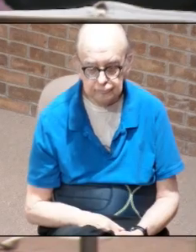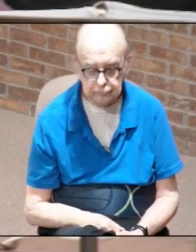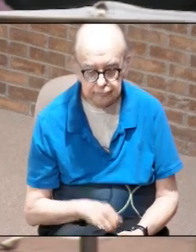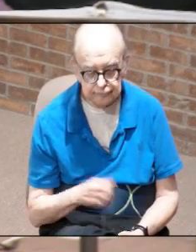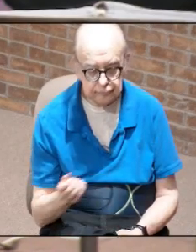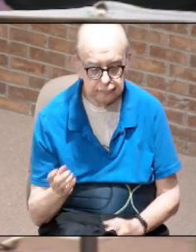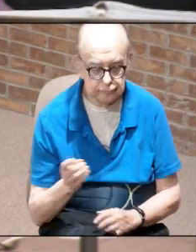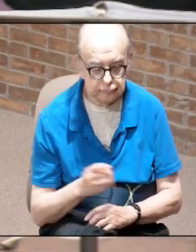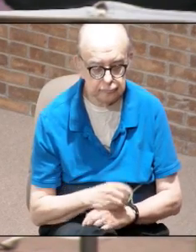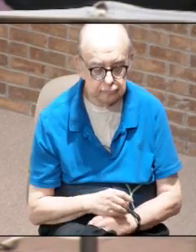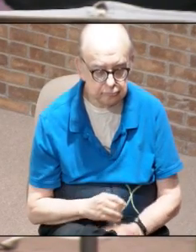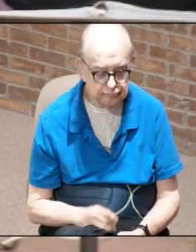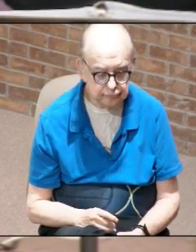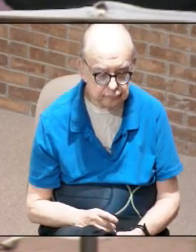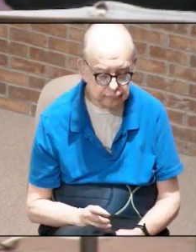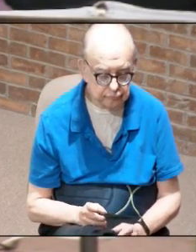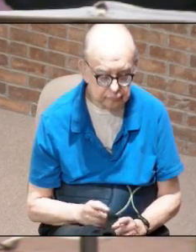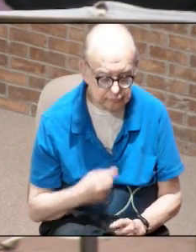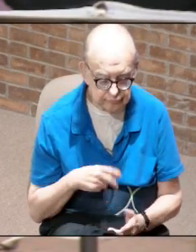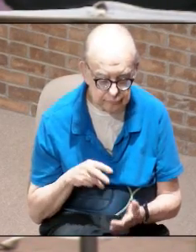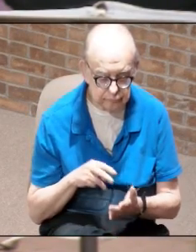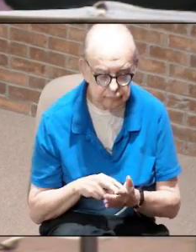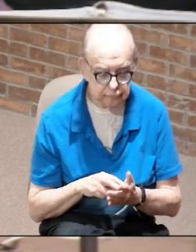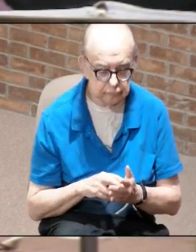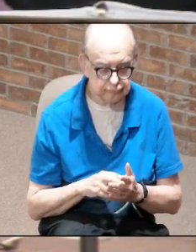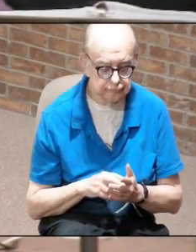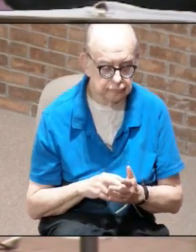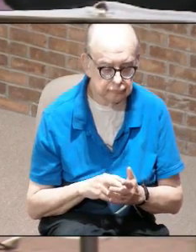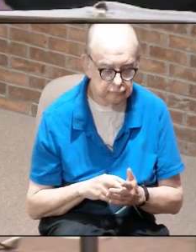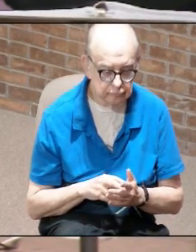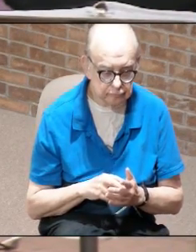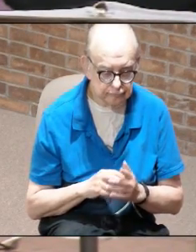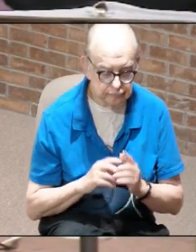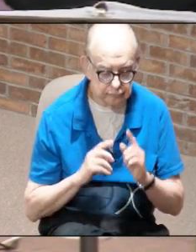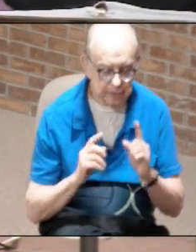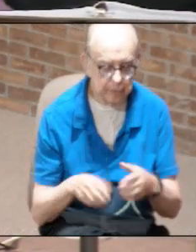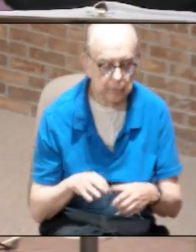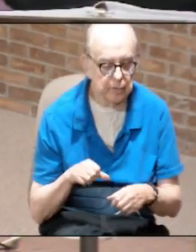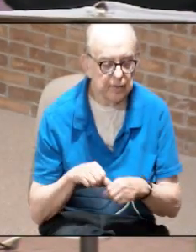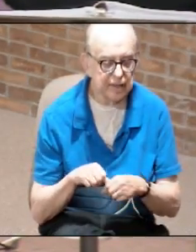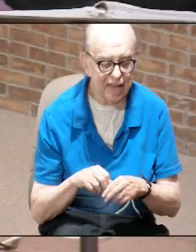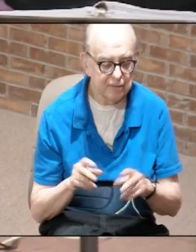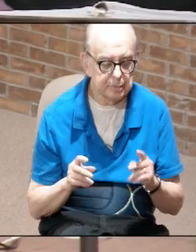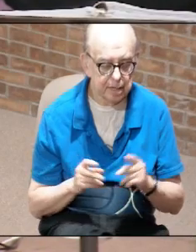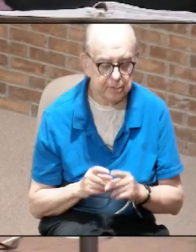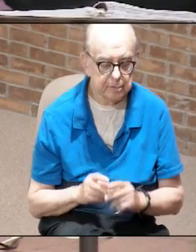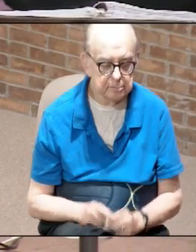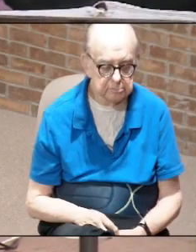The other day, I just got up and I had to go to the gas station.